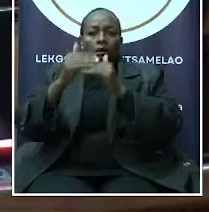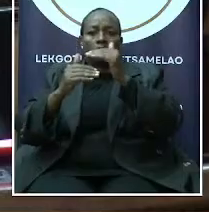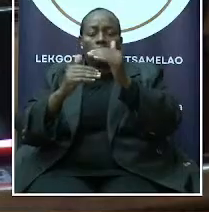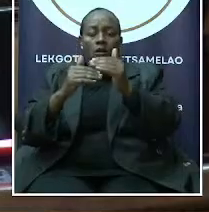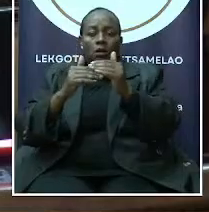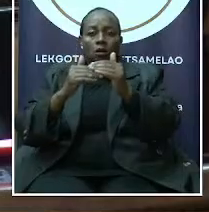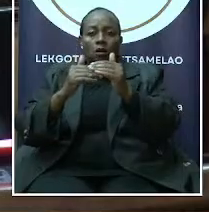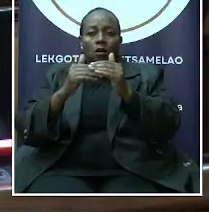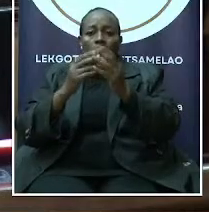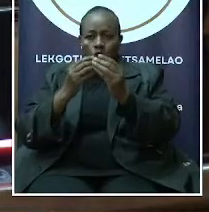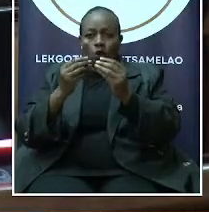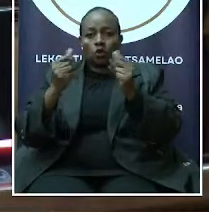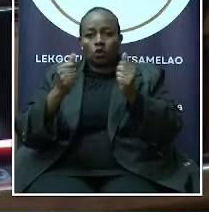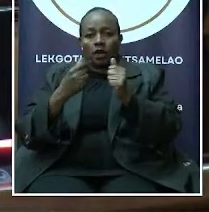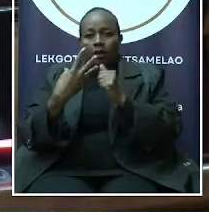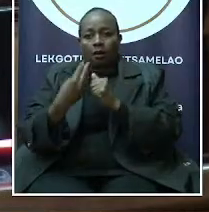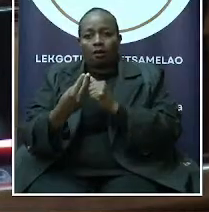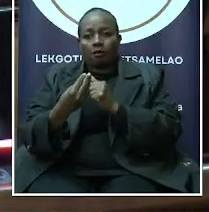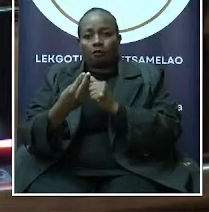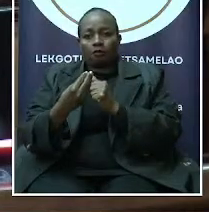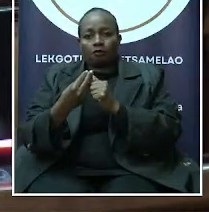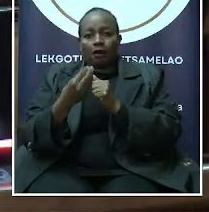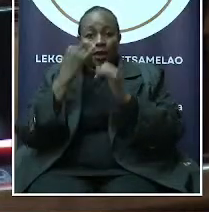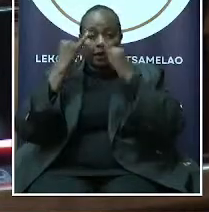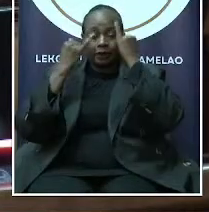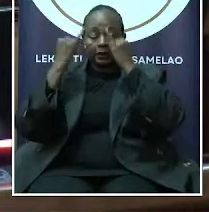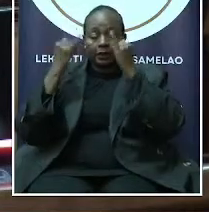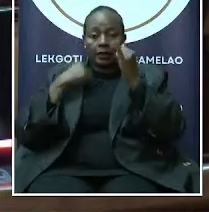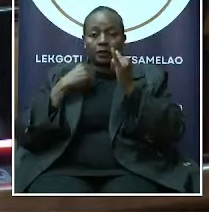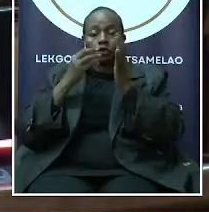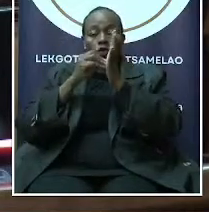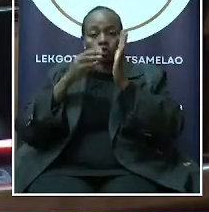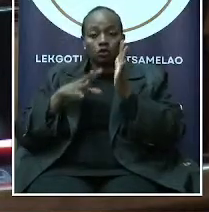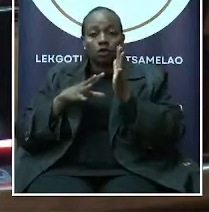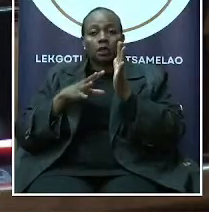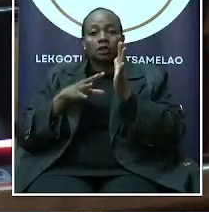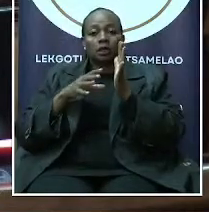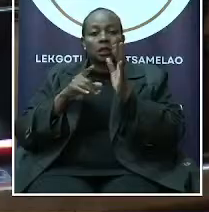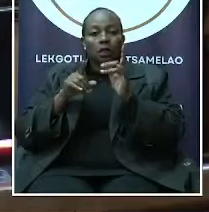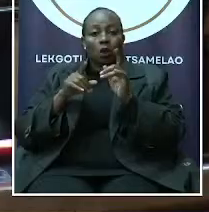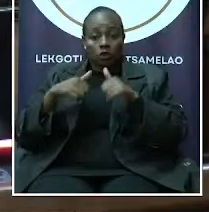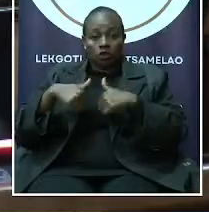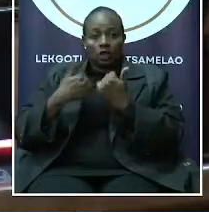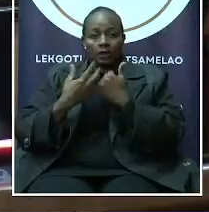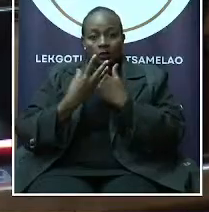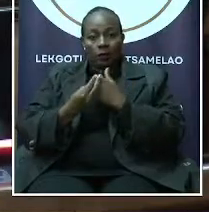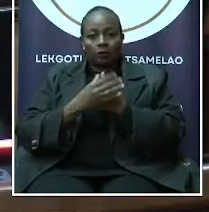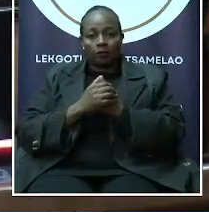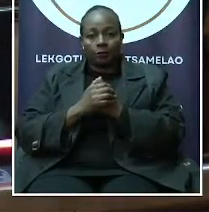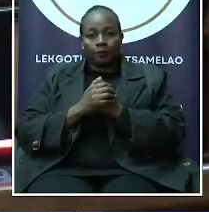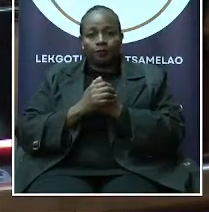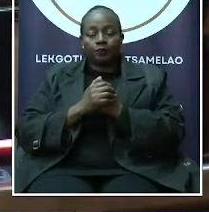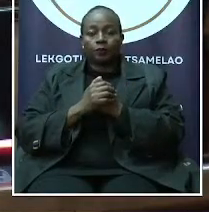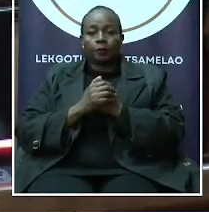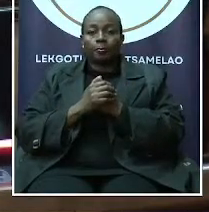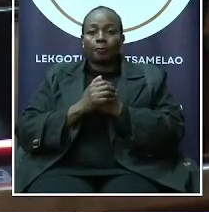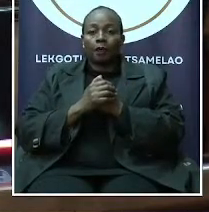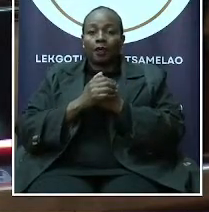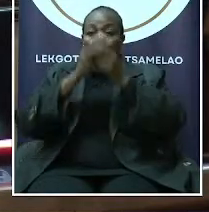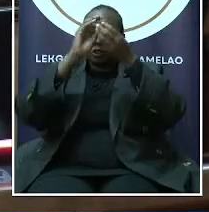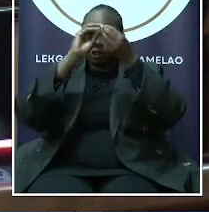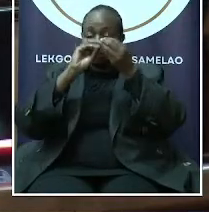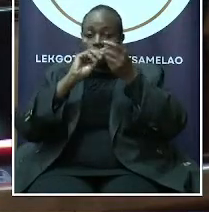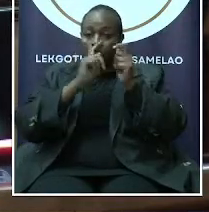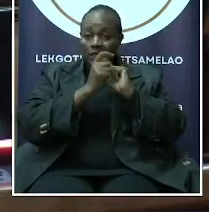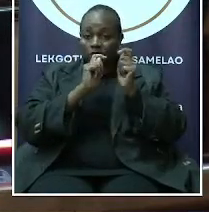dignified solution-based initiative to students on this housing crisis. The repurposing